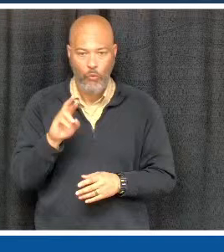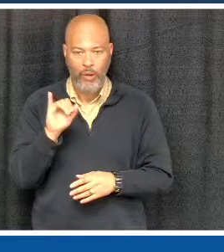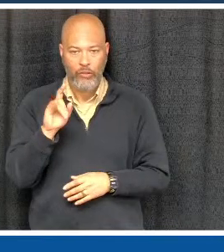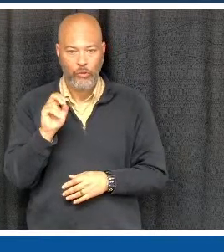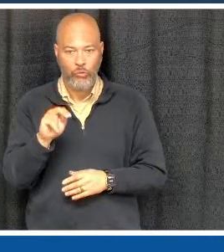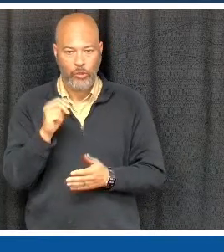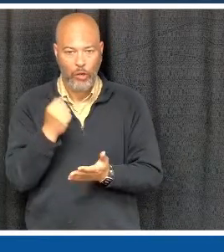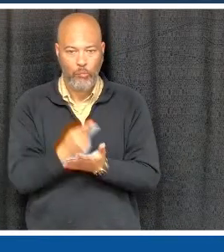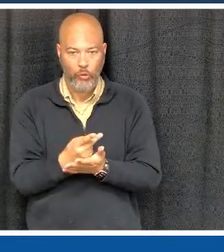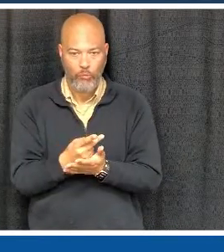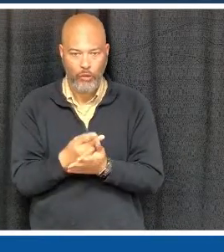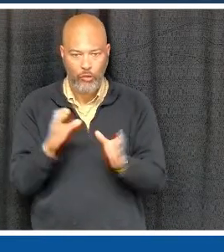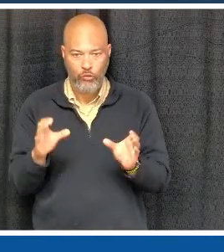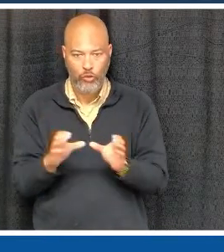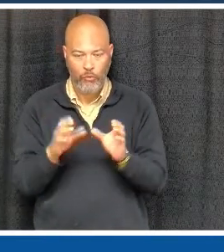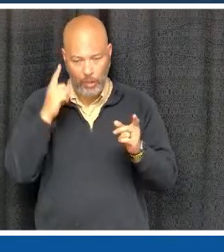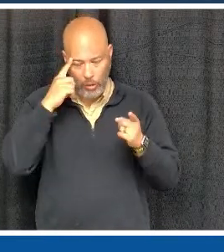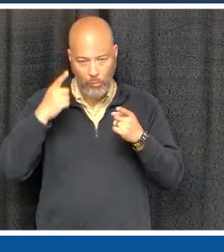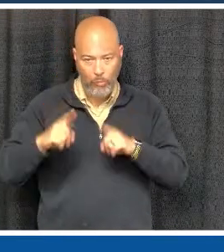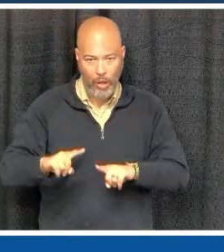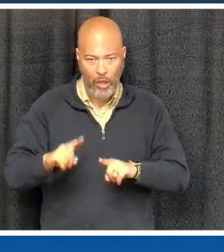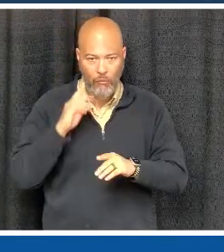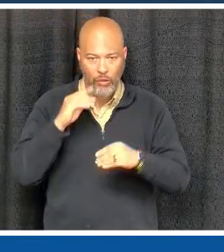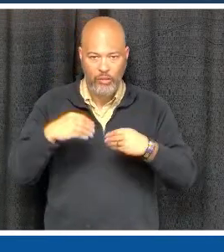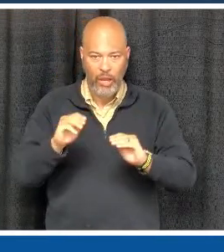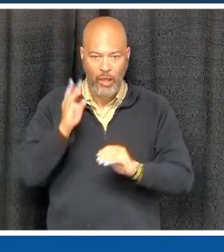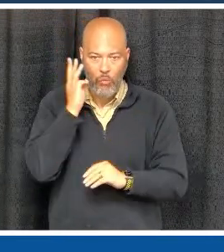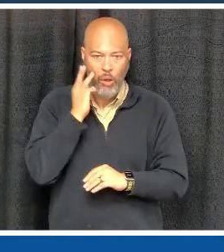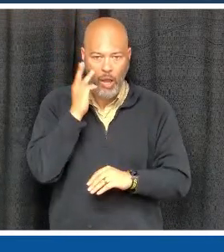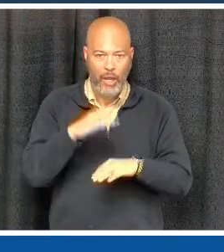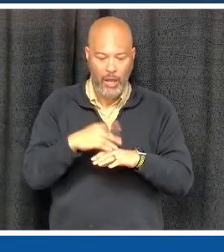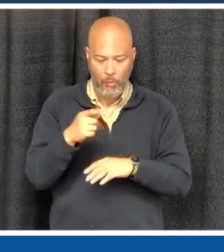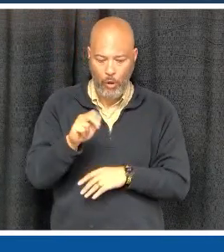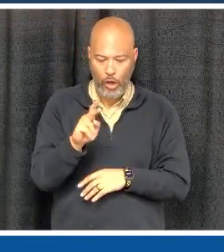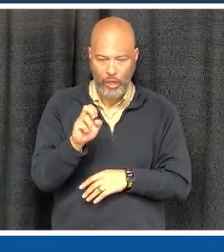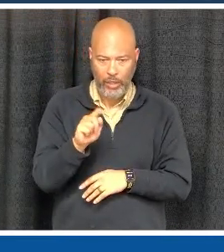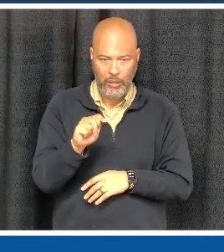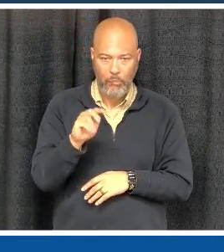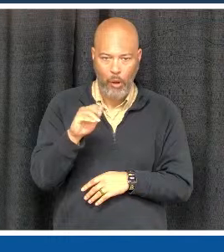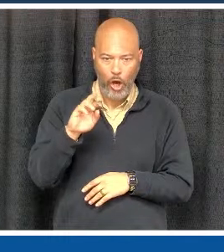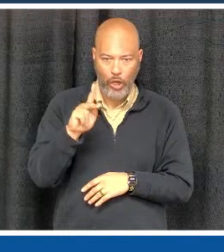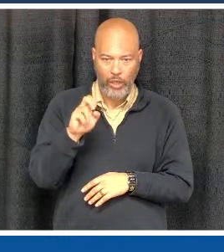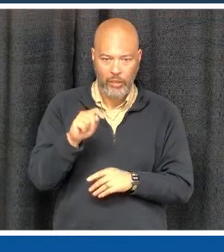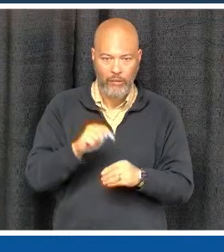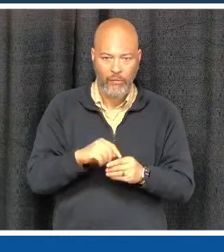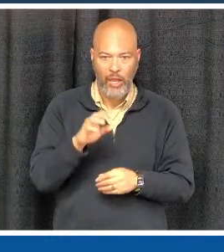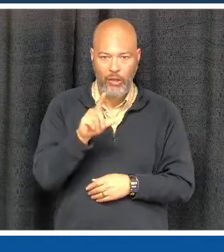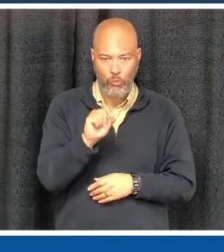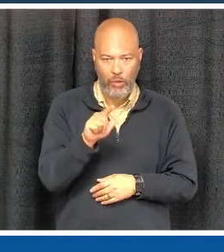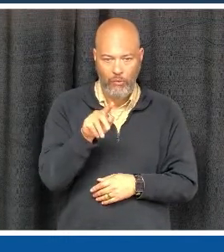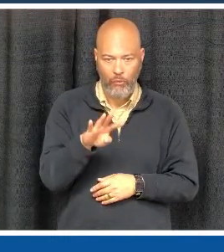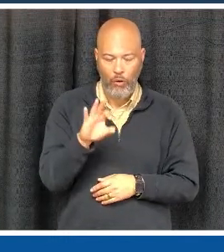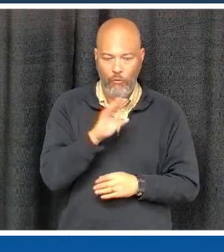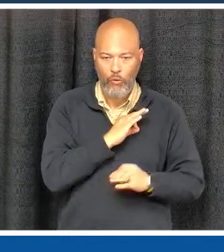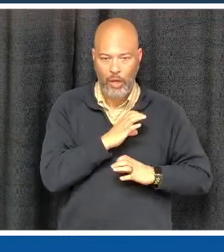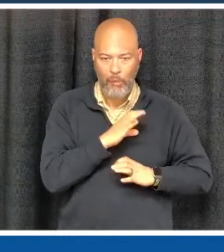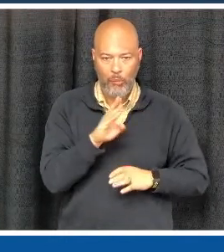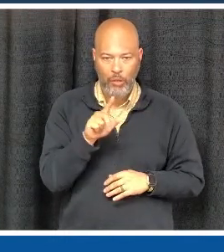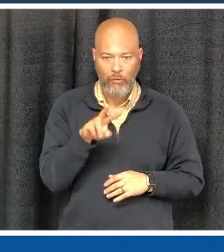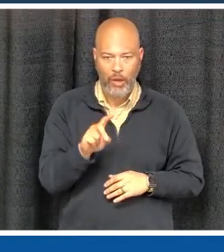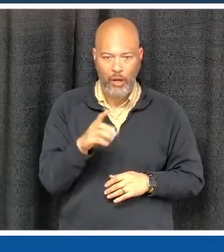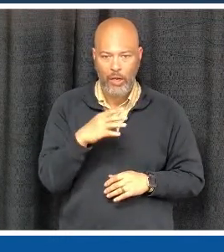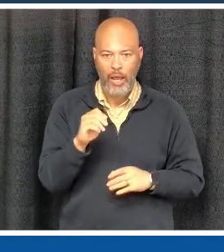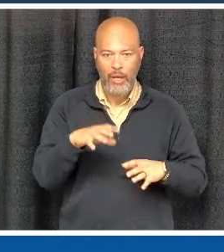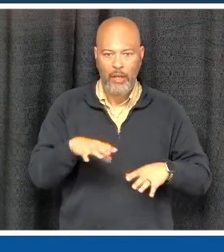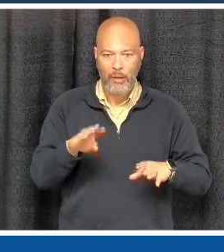resolution approving a certificate of compliance for sale of wine at Parkett Market located at 2054 Fort Campbell Boulevard, and